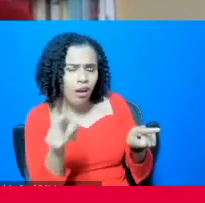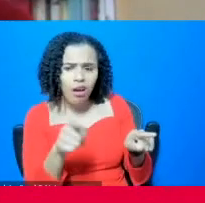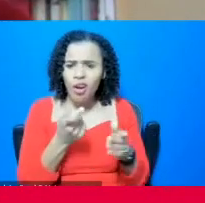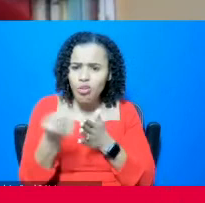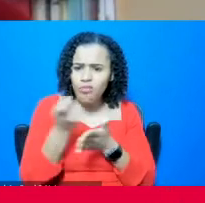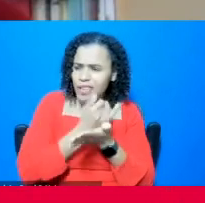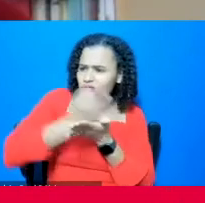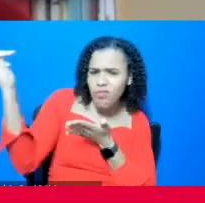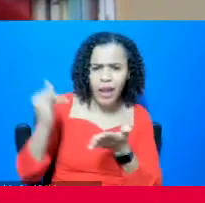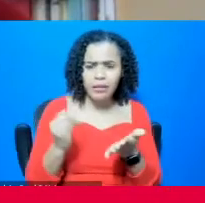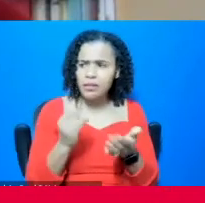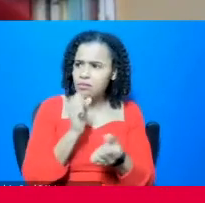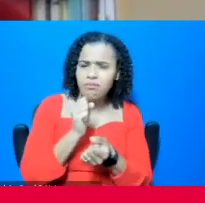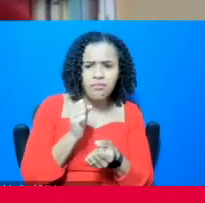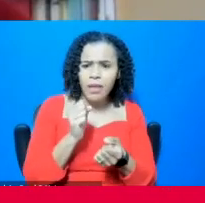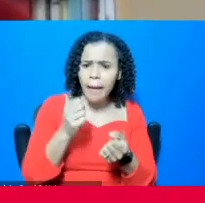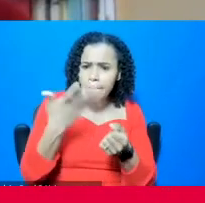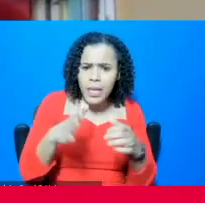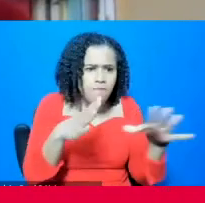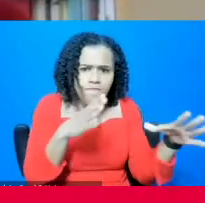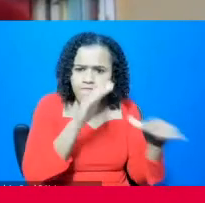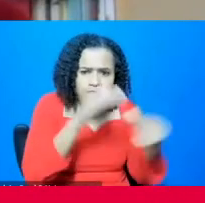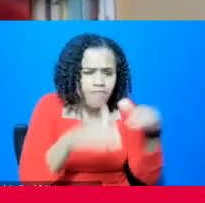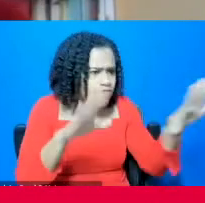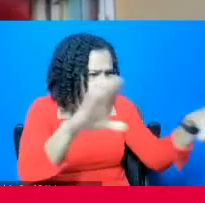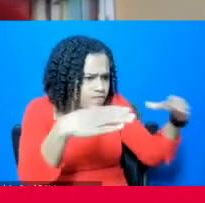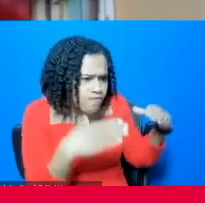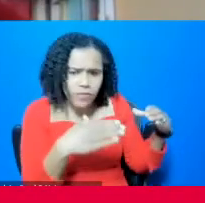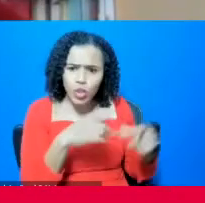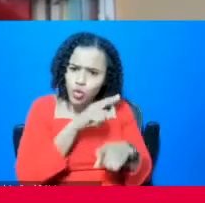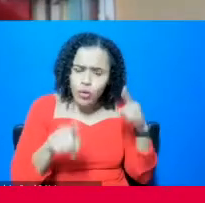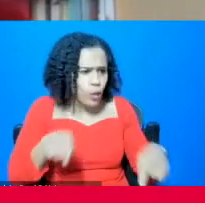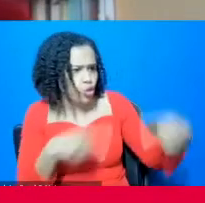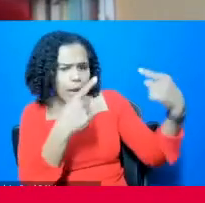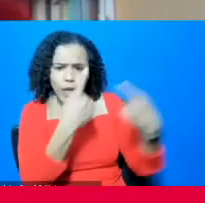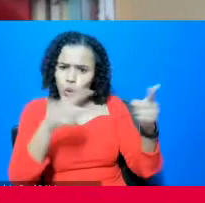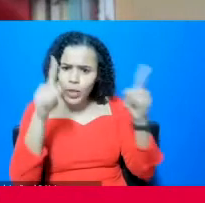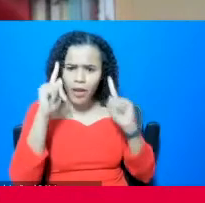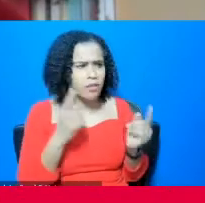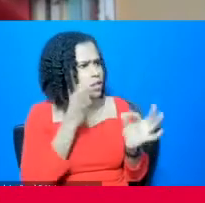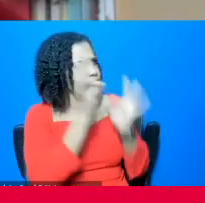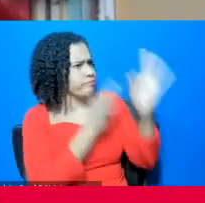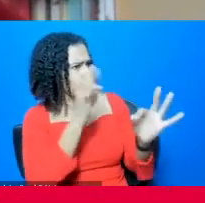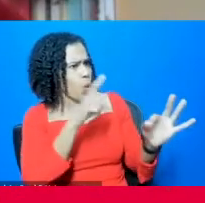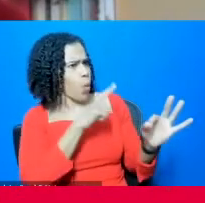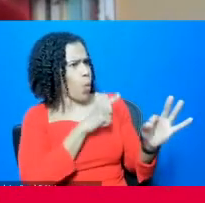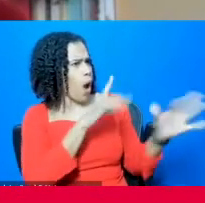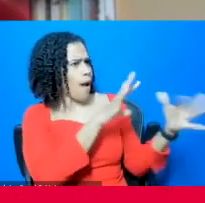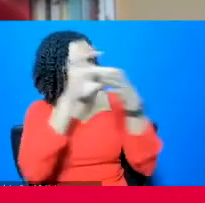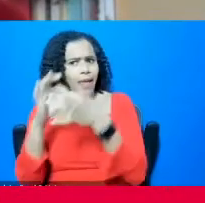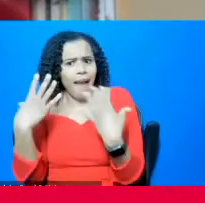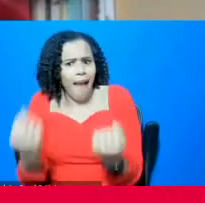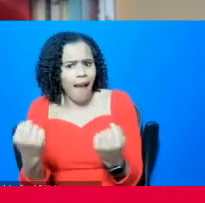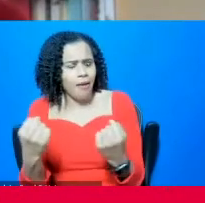and galvanizing large numbers of their peers to hold their institutions to account. But what's the link between universities exploiting